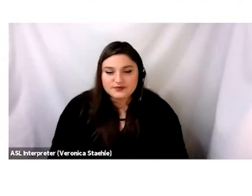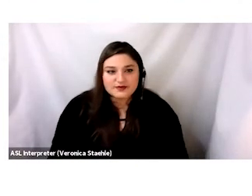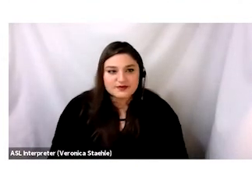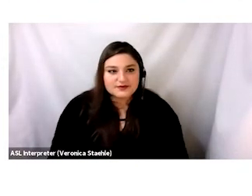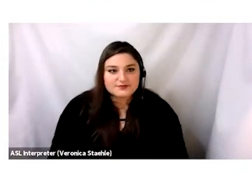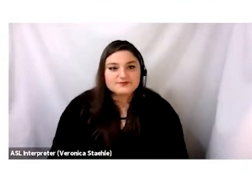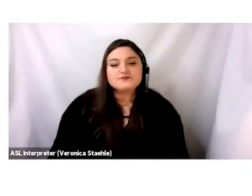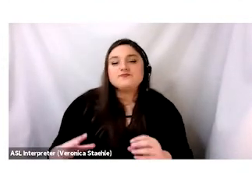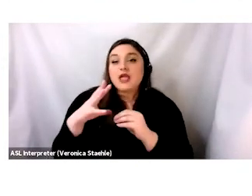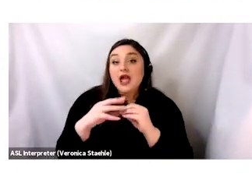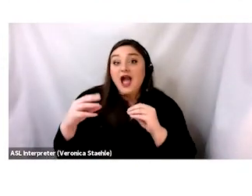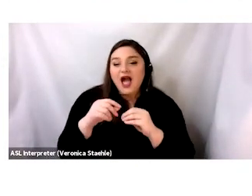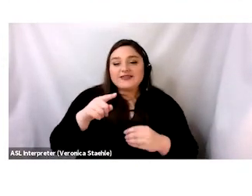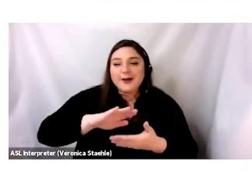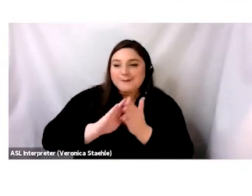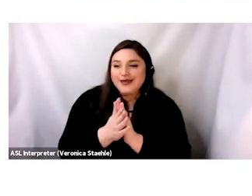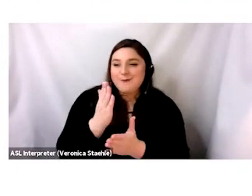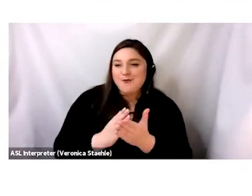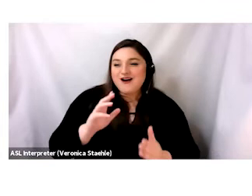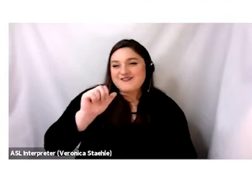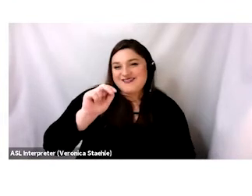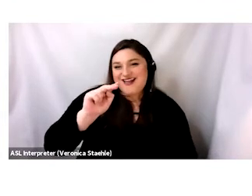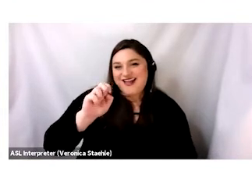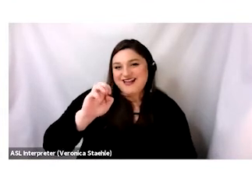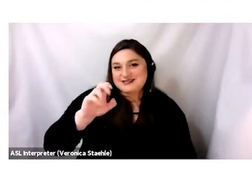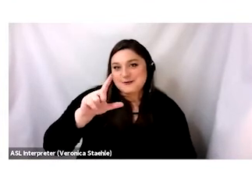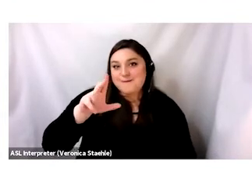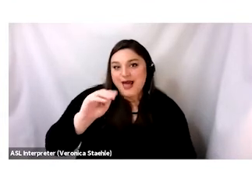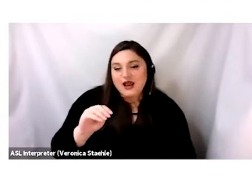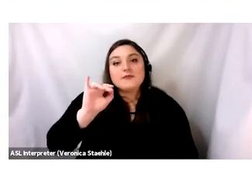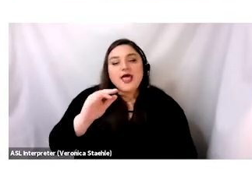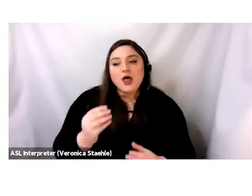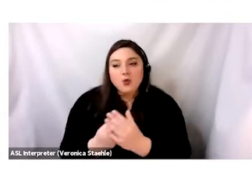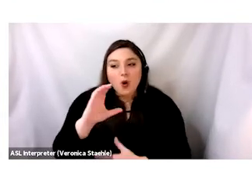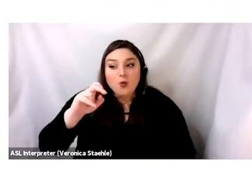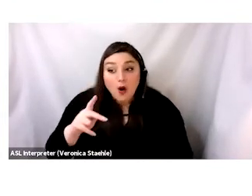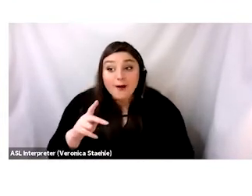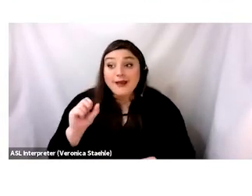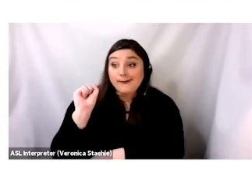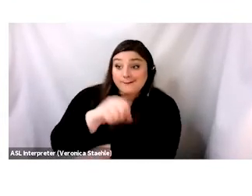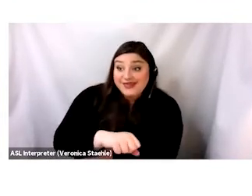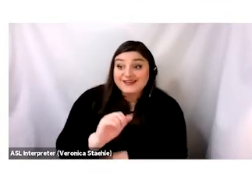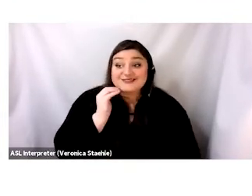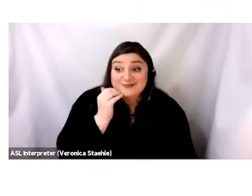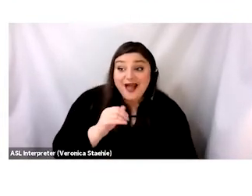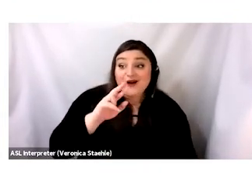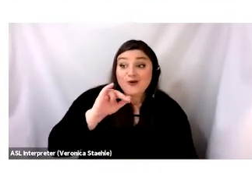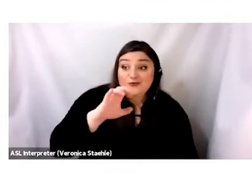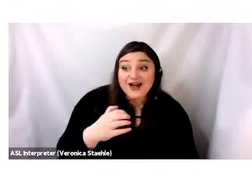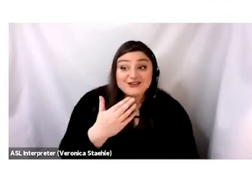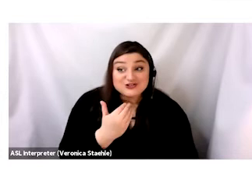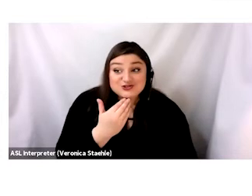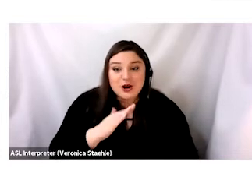Cotton emerged as the antebellum South's major commercial crop. It eclipsed tobacco, rice, and sugar in economic